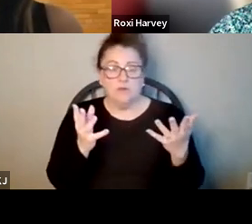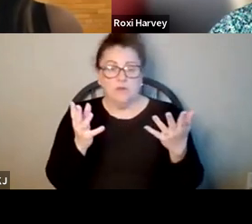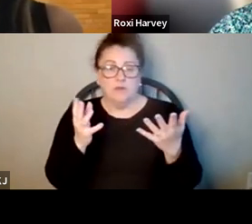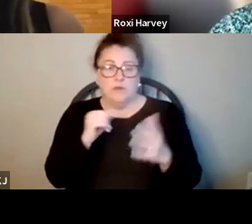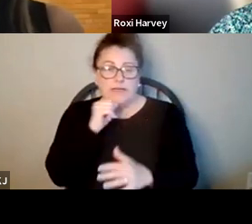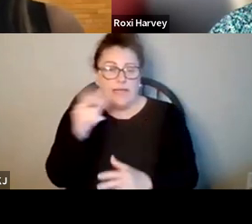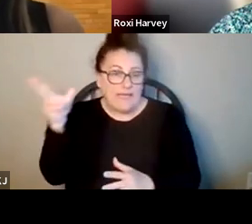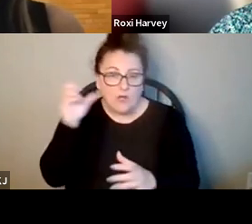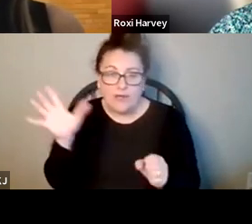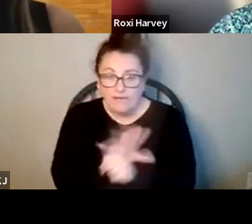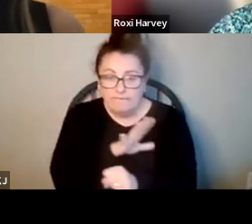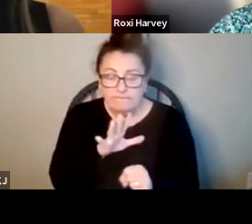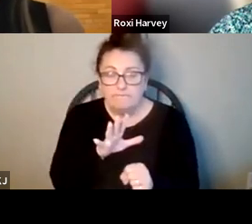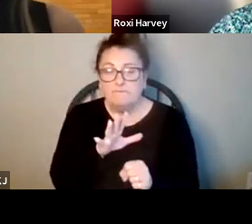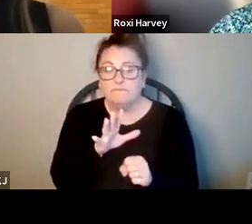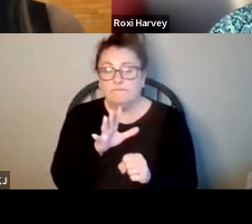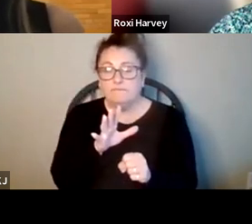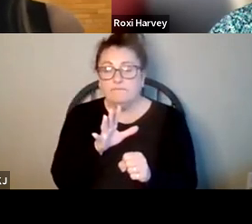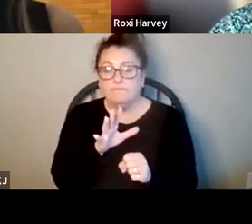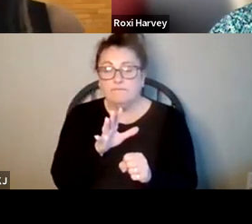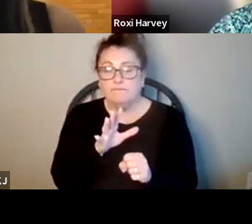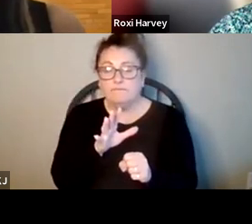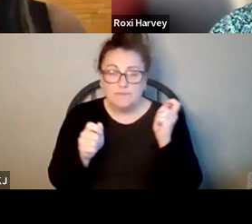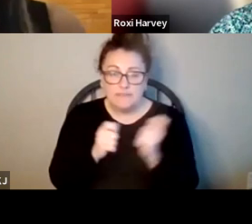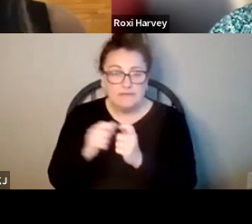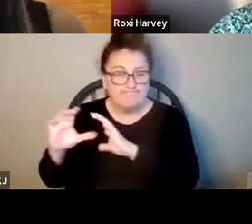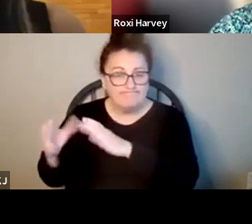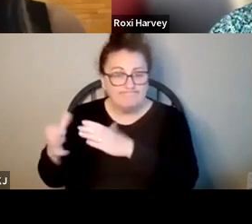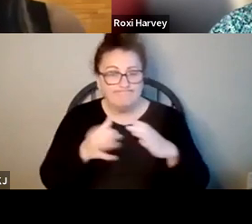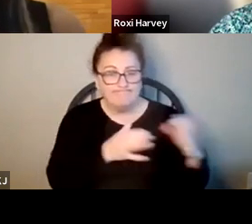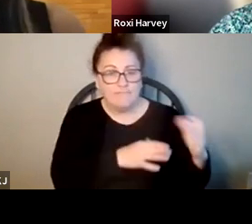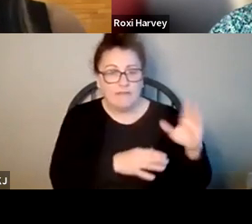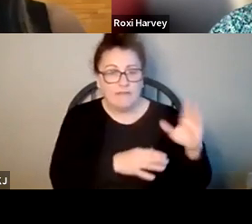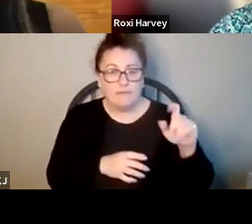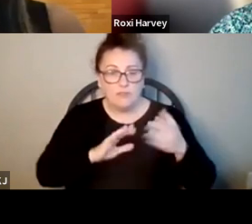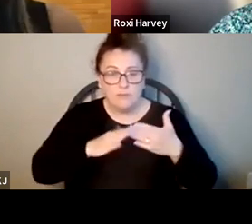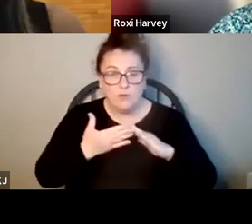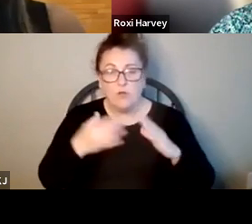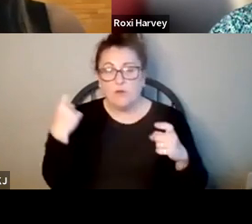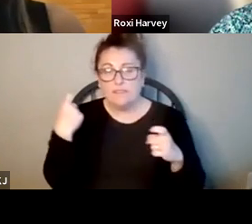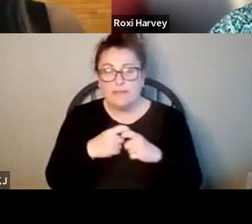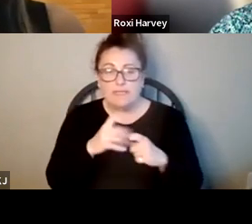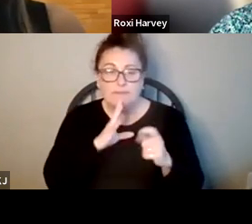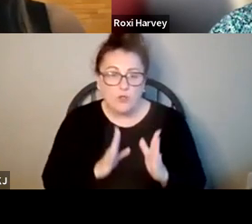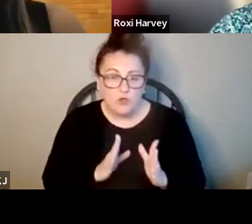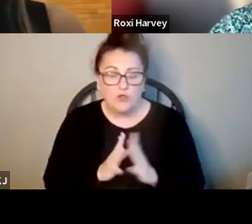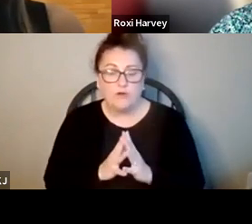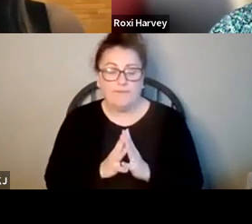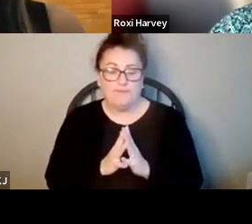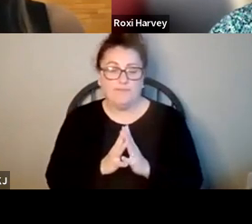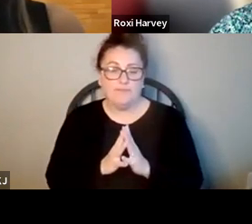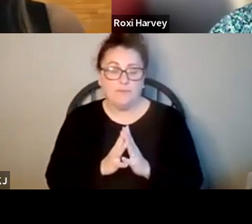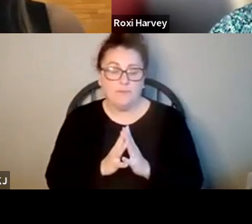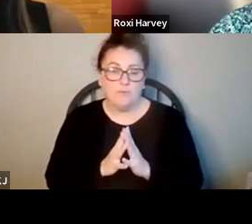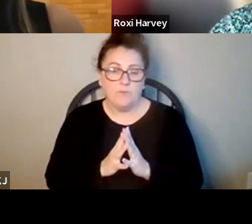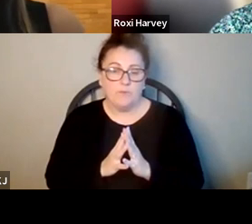from certain demographics of our BPS community, for example, Spanish speakers, then